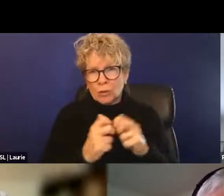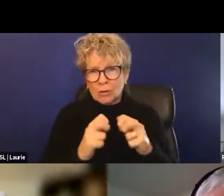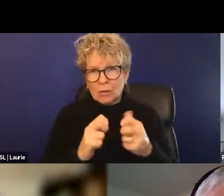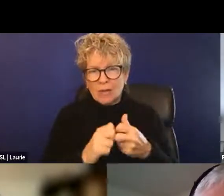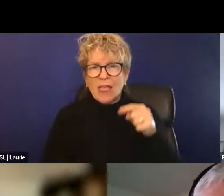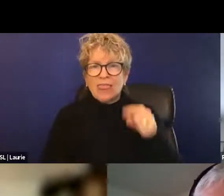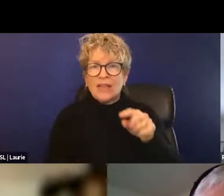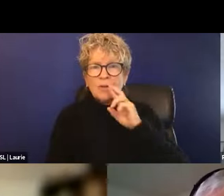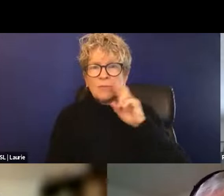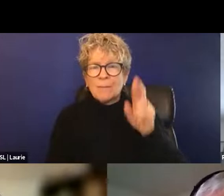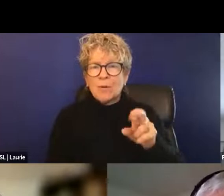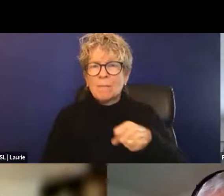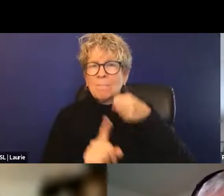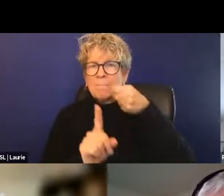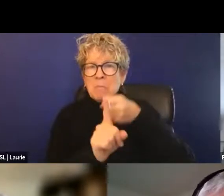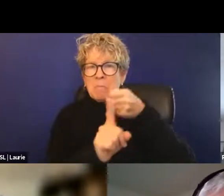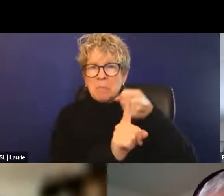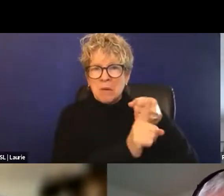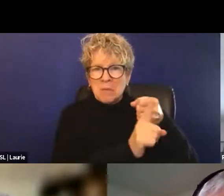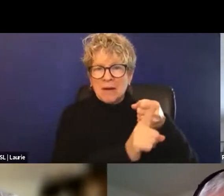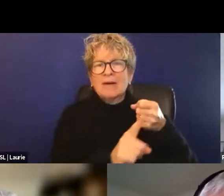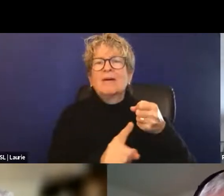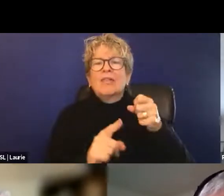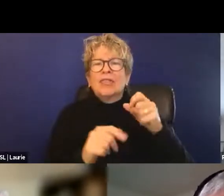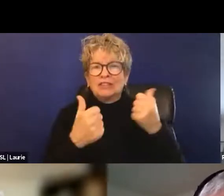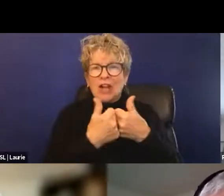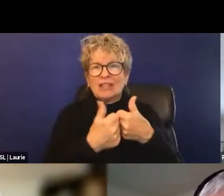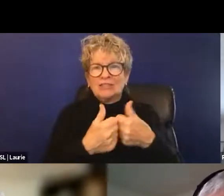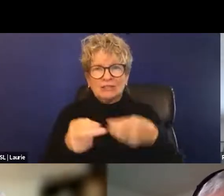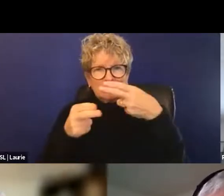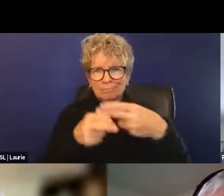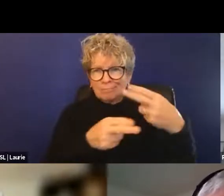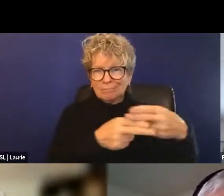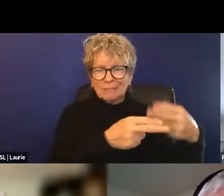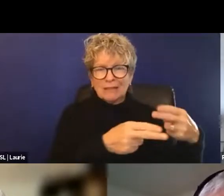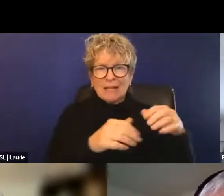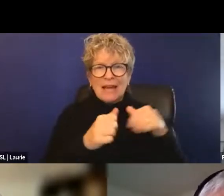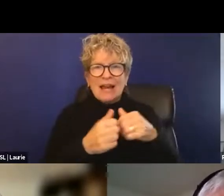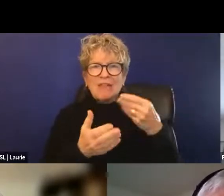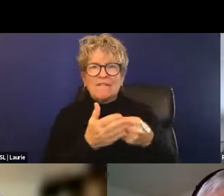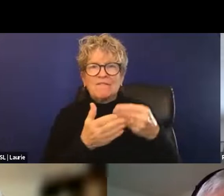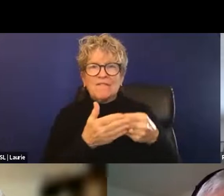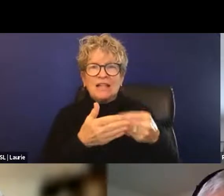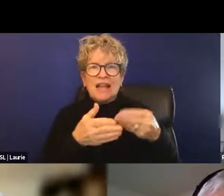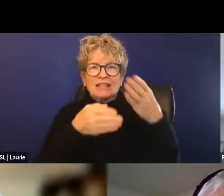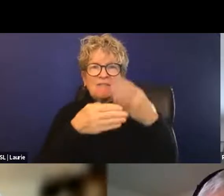hits at a high level what some of those challenges are, and the fragmented nature of the funding,